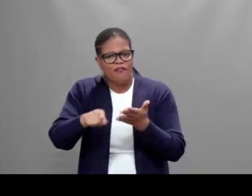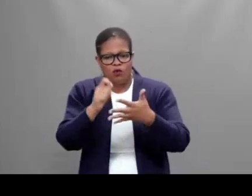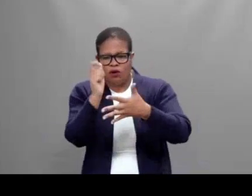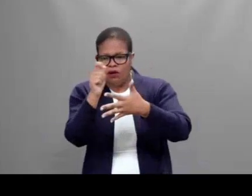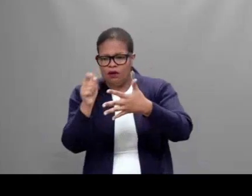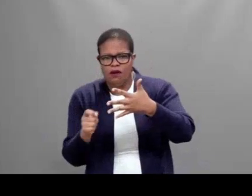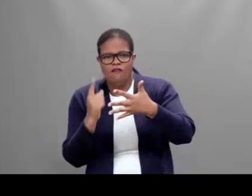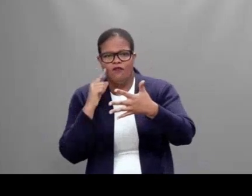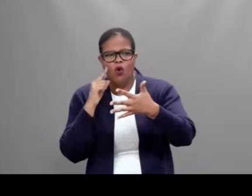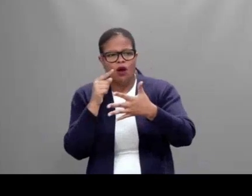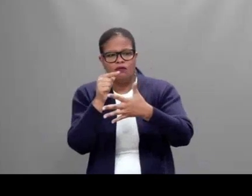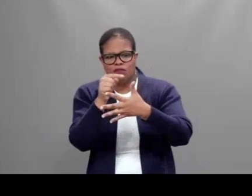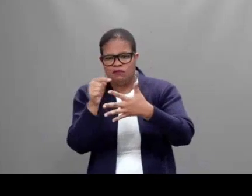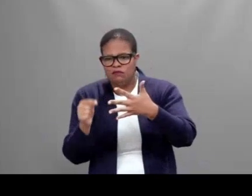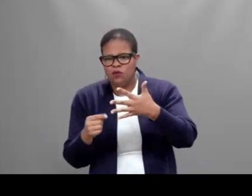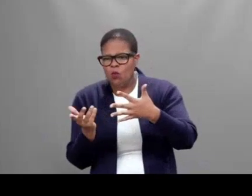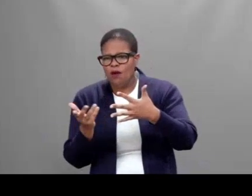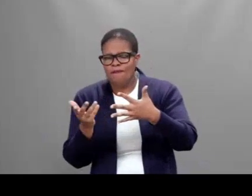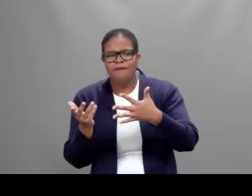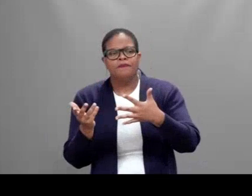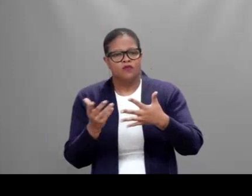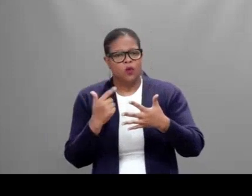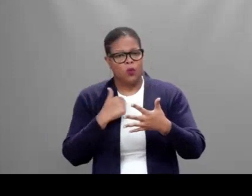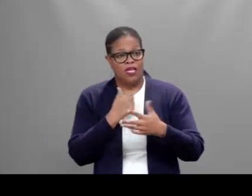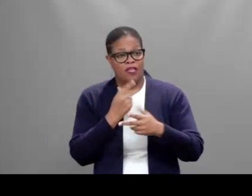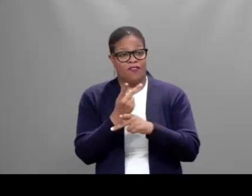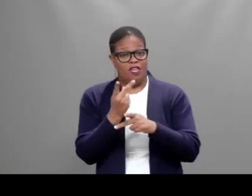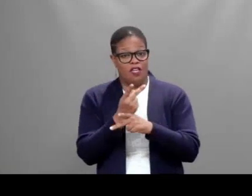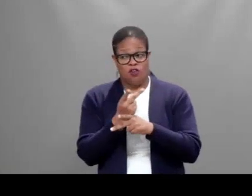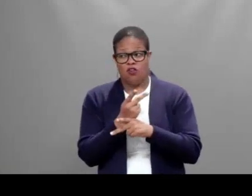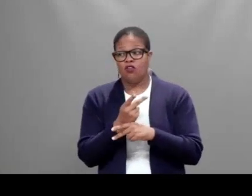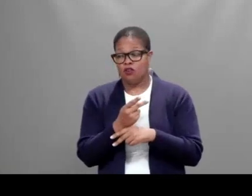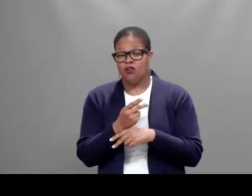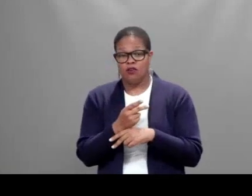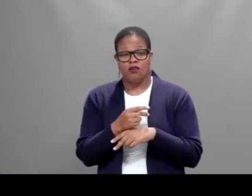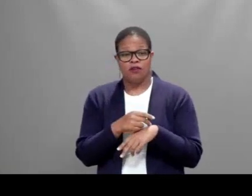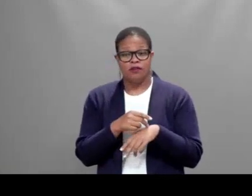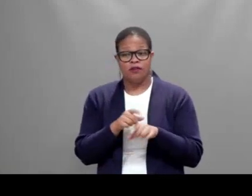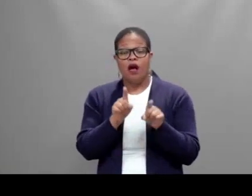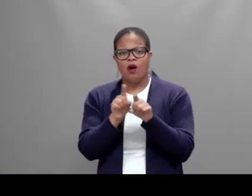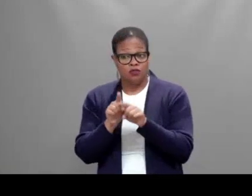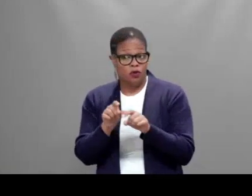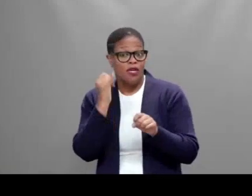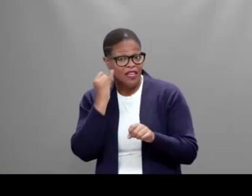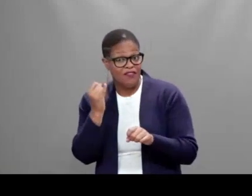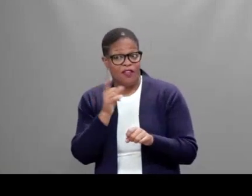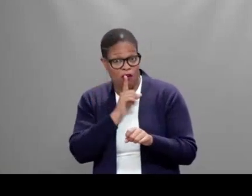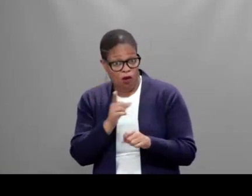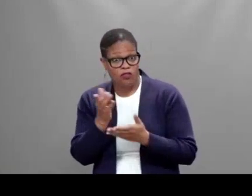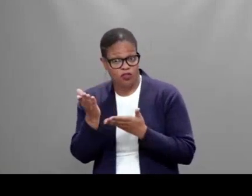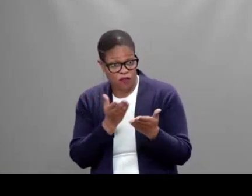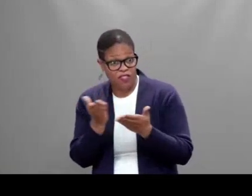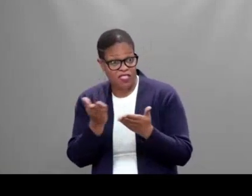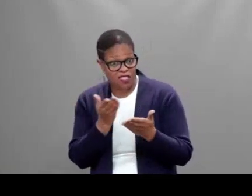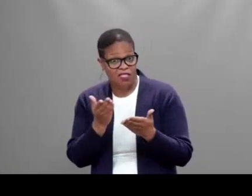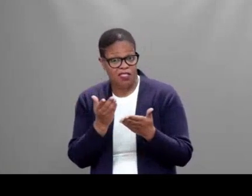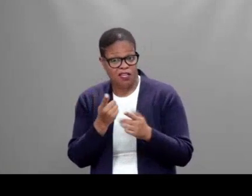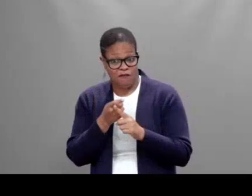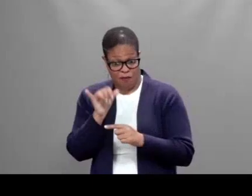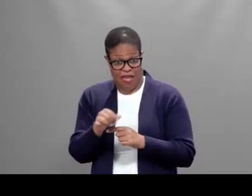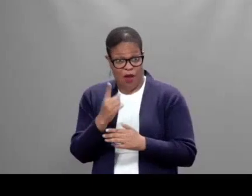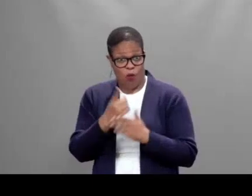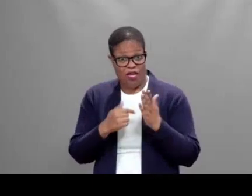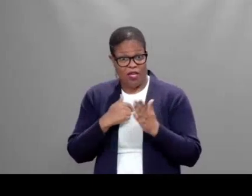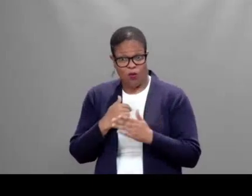is the $60,000 paying for? Just so we can figure out whether, and also can we, if there are services in it, what of that can we